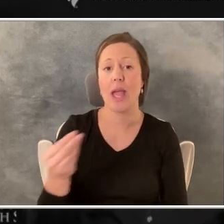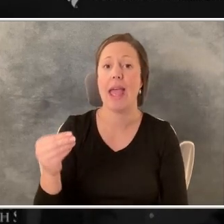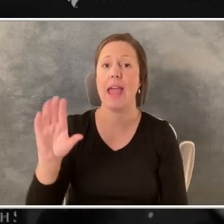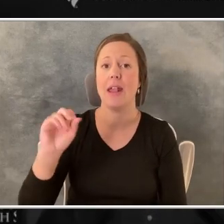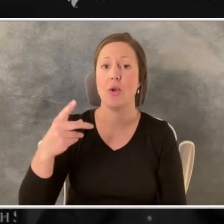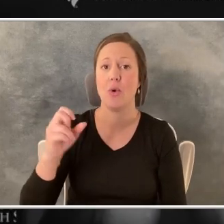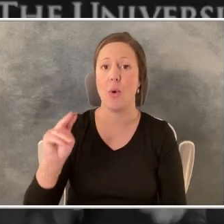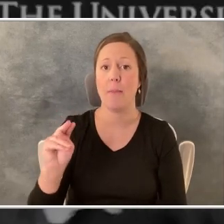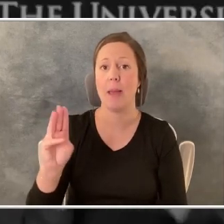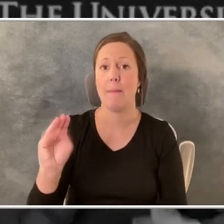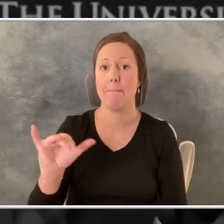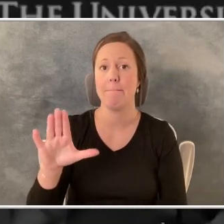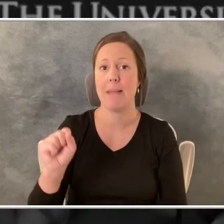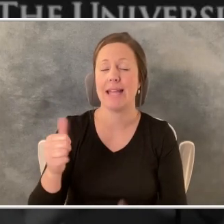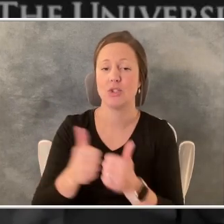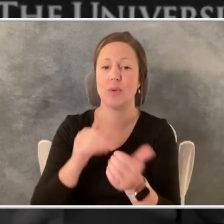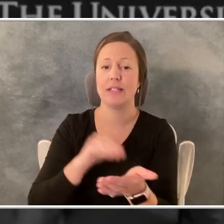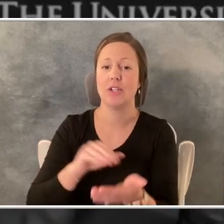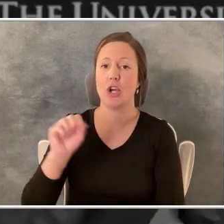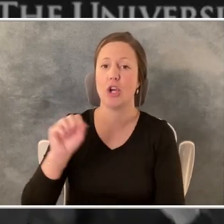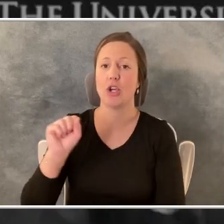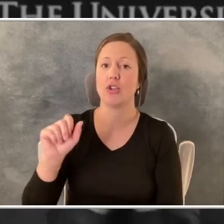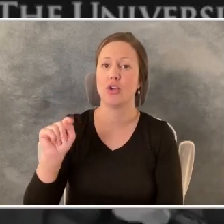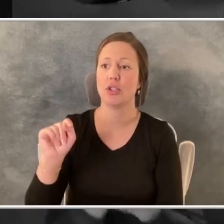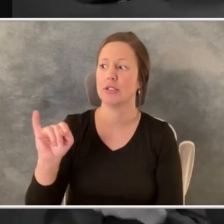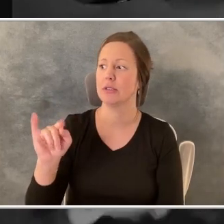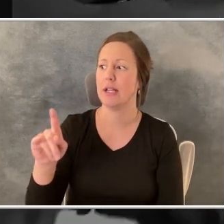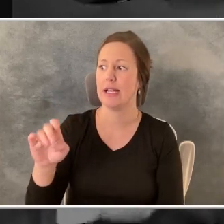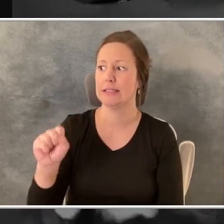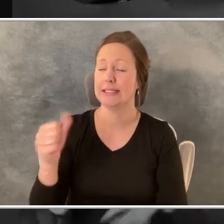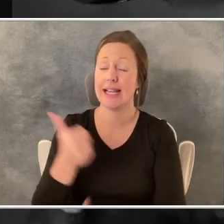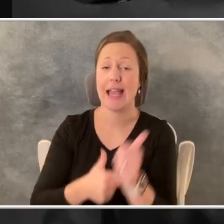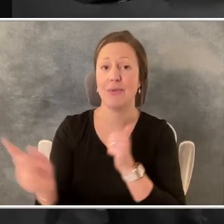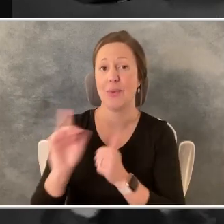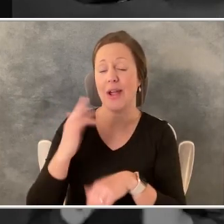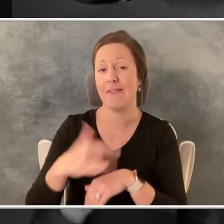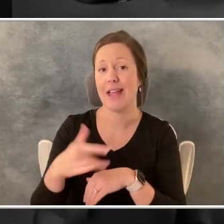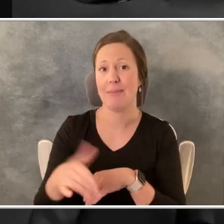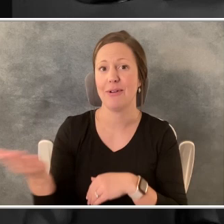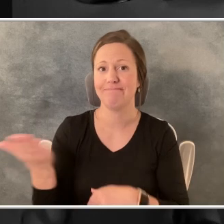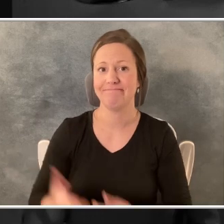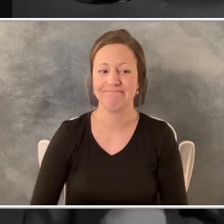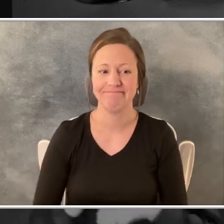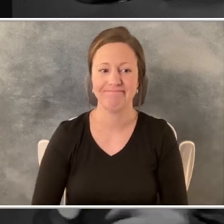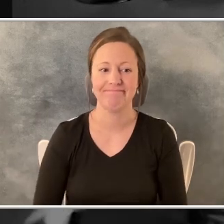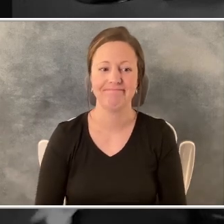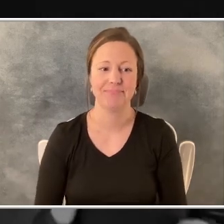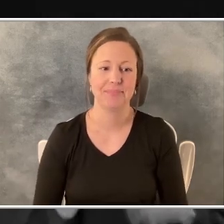Dr. Stites podcast. Now everywhere podcasts are available.